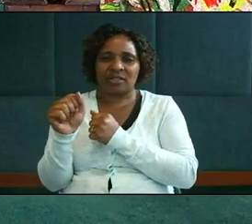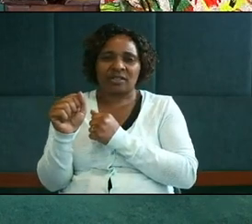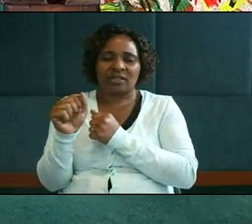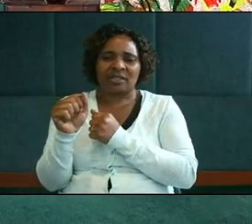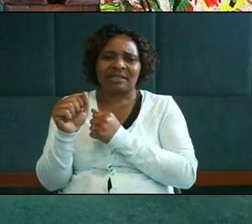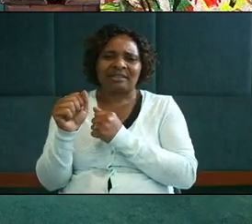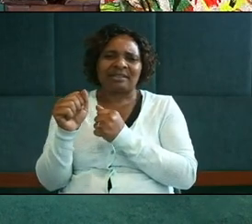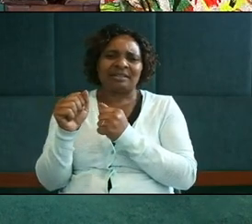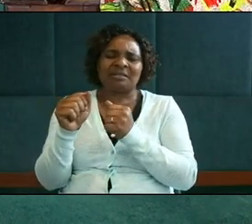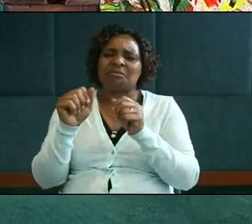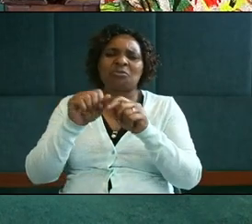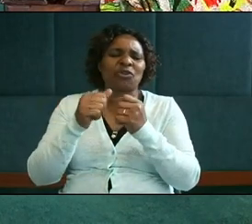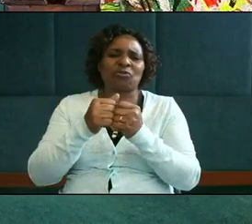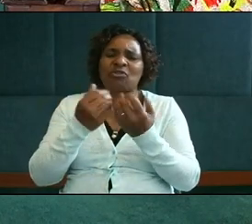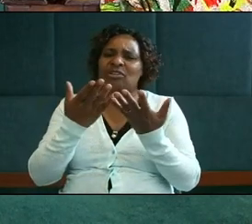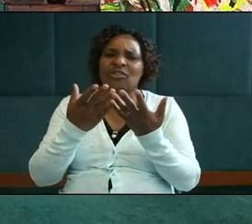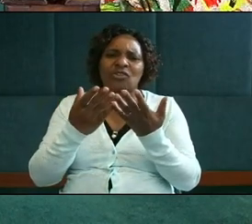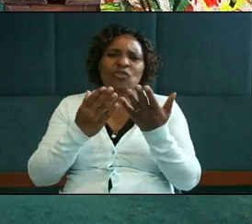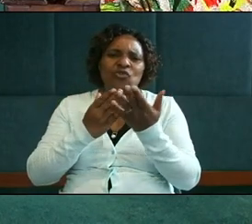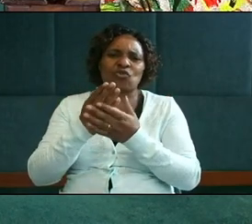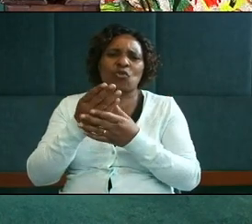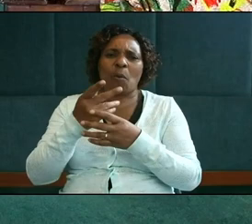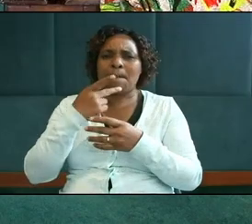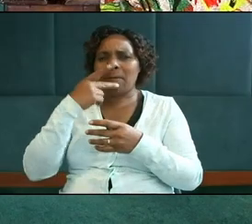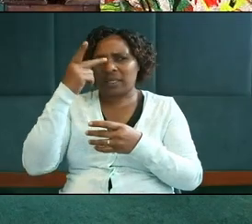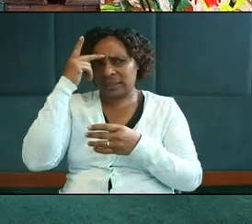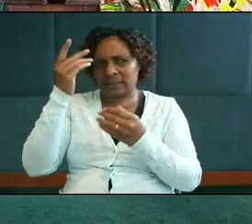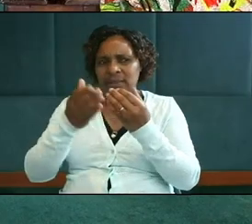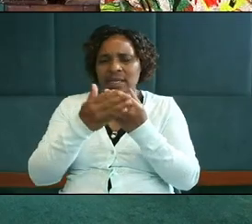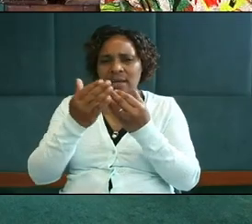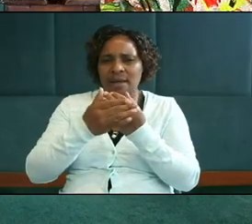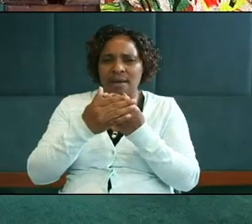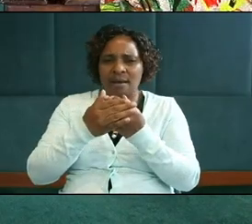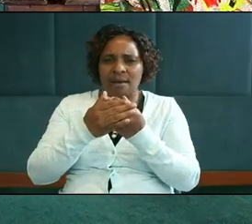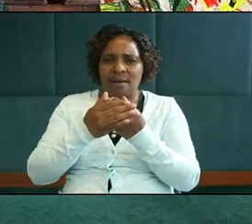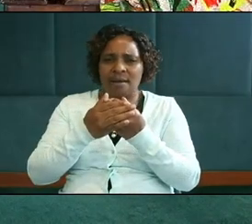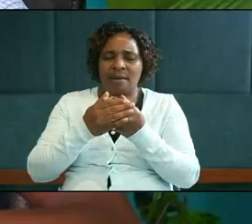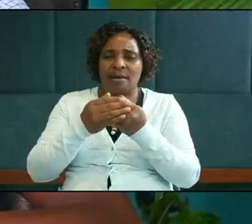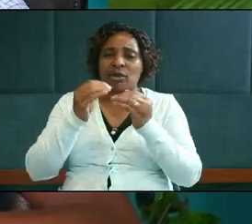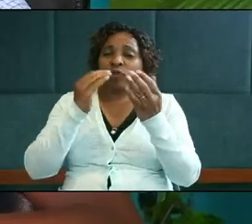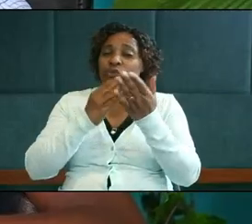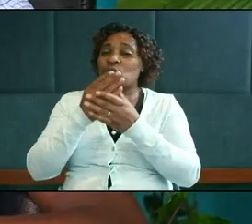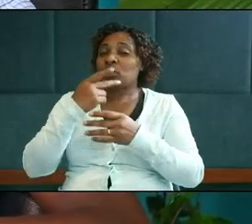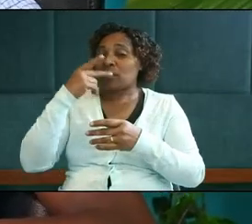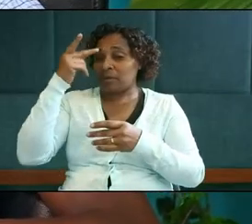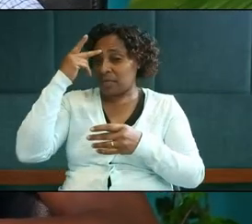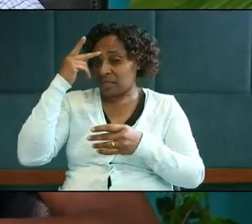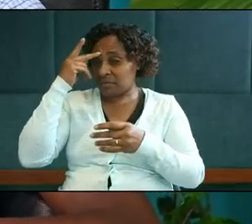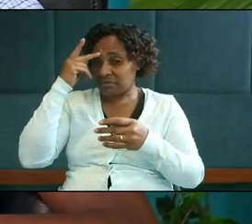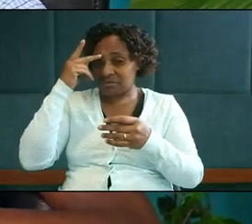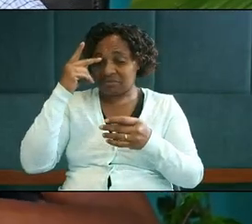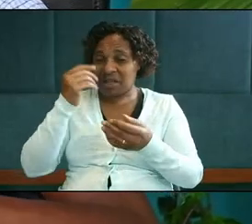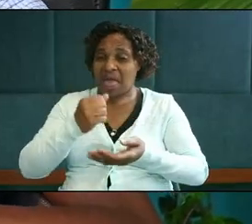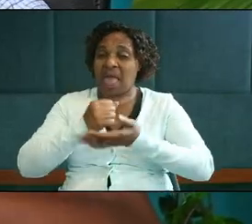they're still learning. They're still discovering, you see. And without the help of their parents, really, they cannot